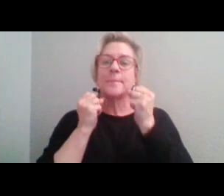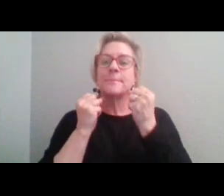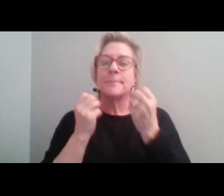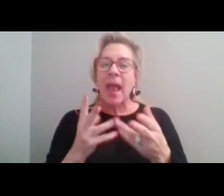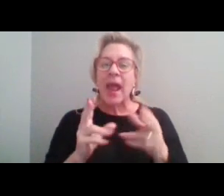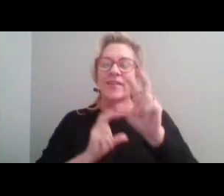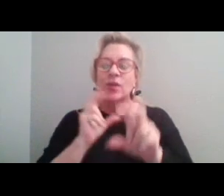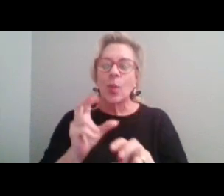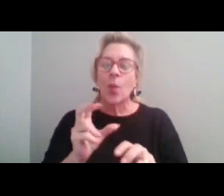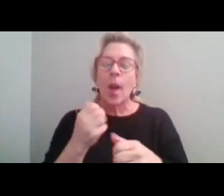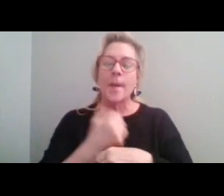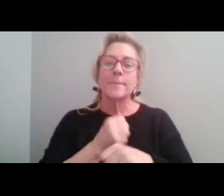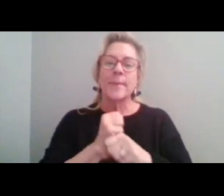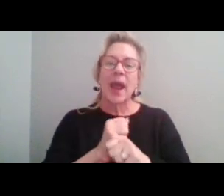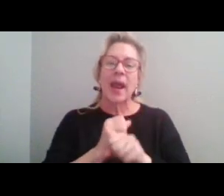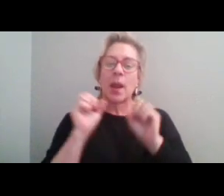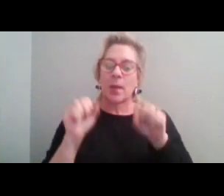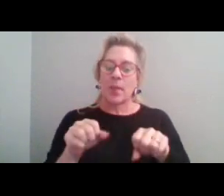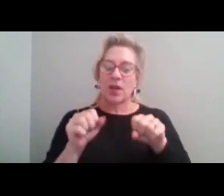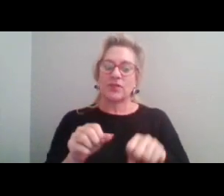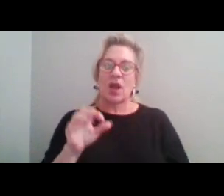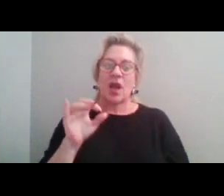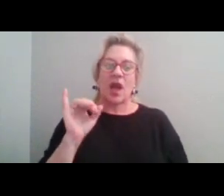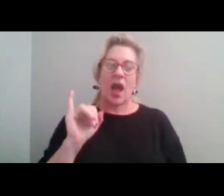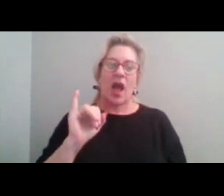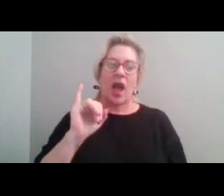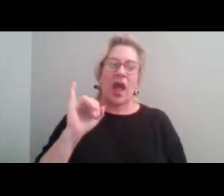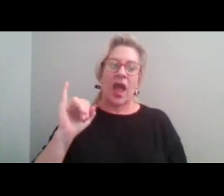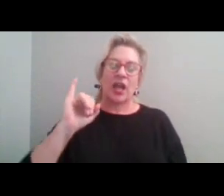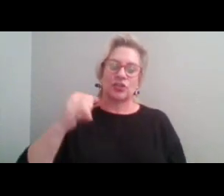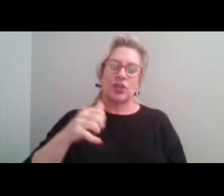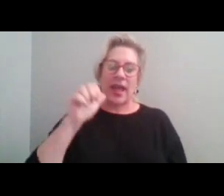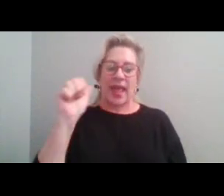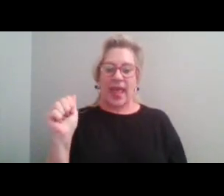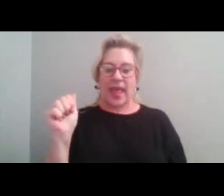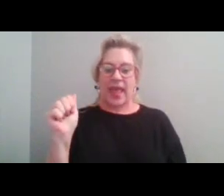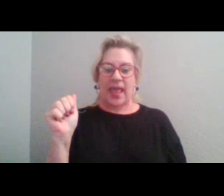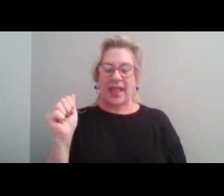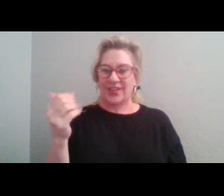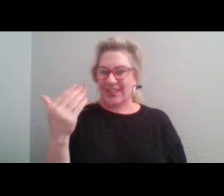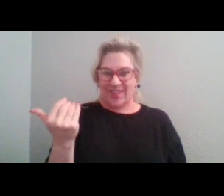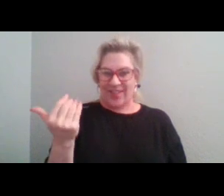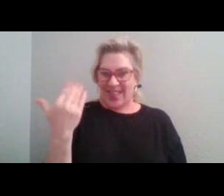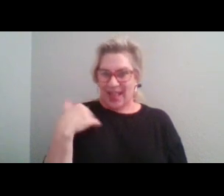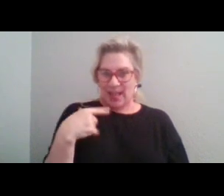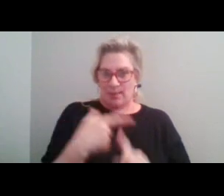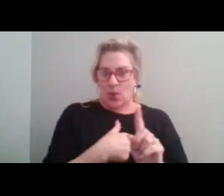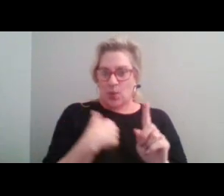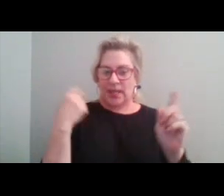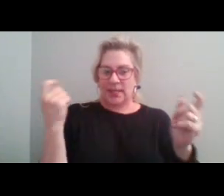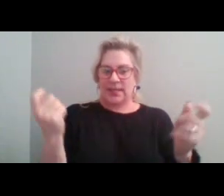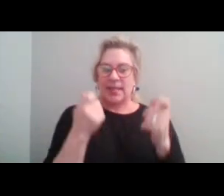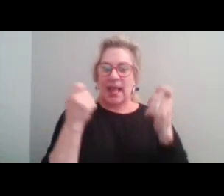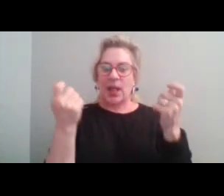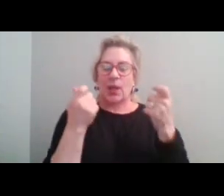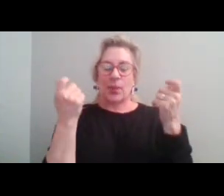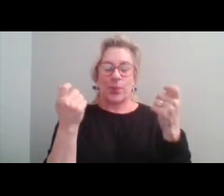through IIJA. And on November 15 of just last month, we celebrated the anniversary